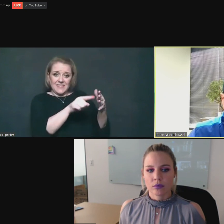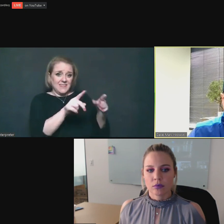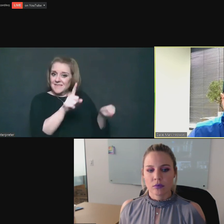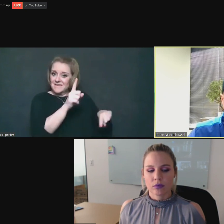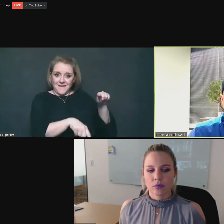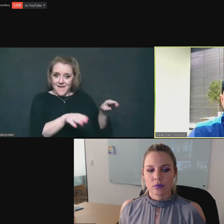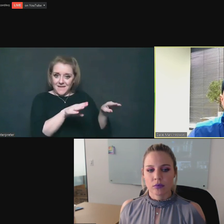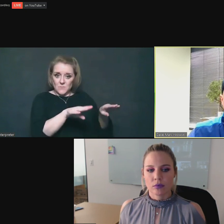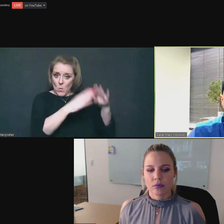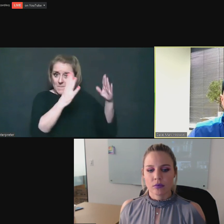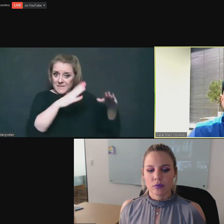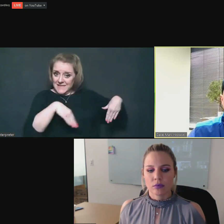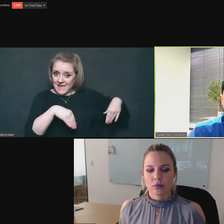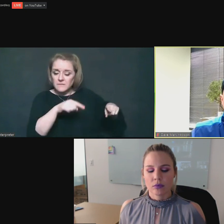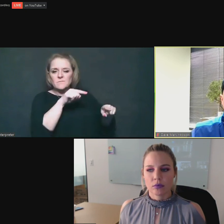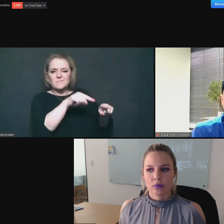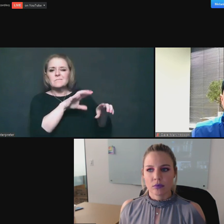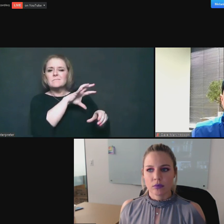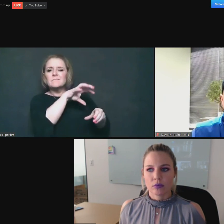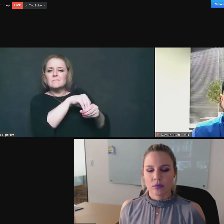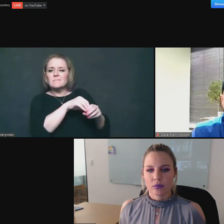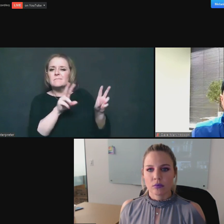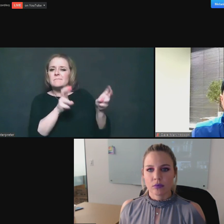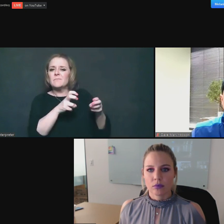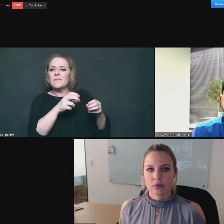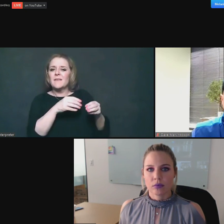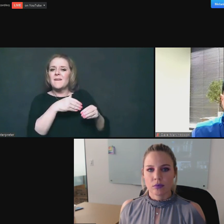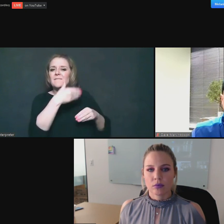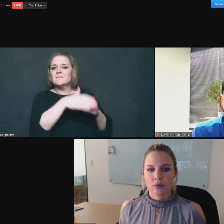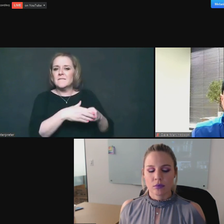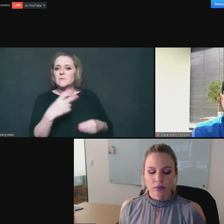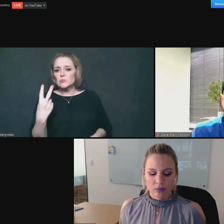2 or beyond. Got it.